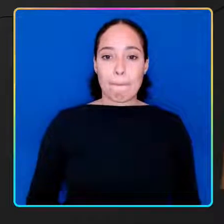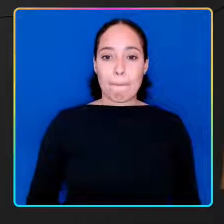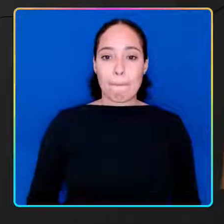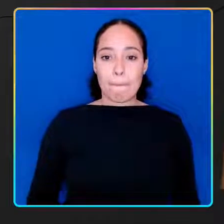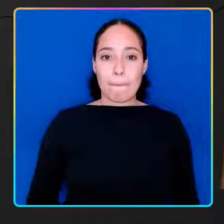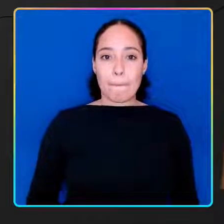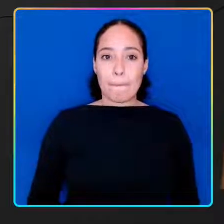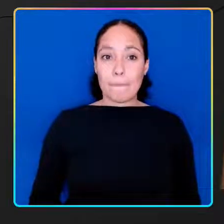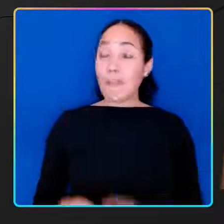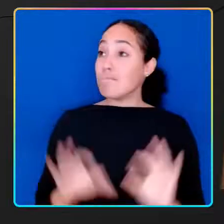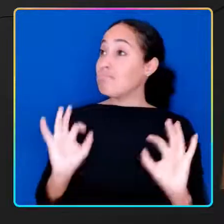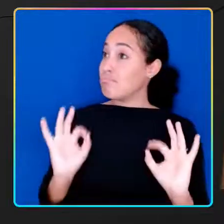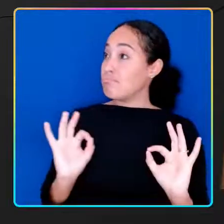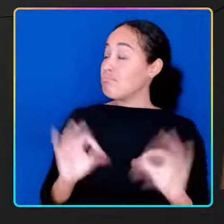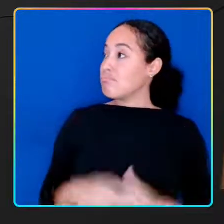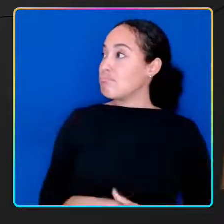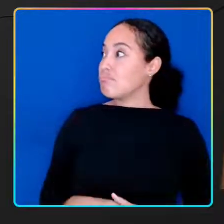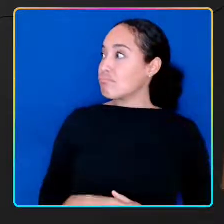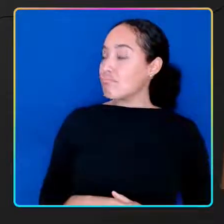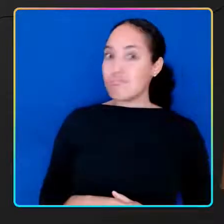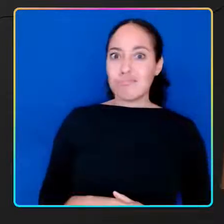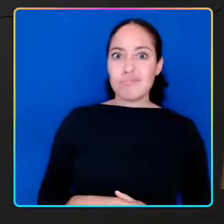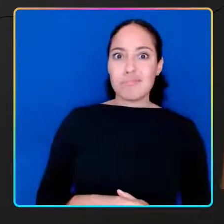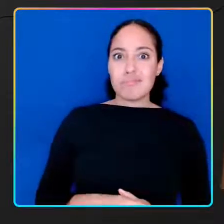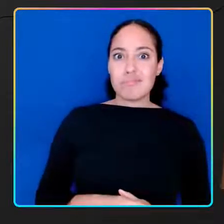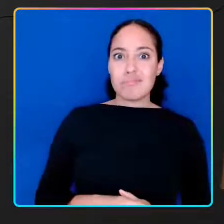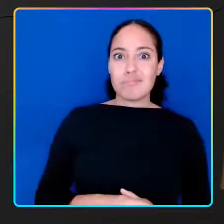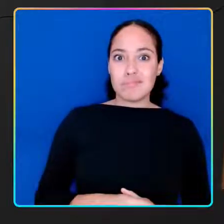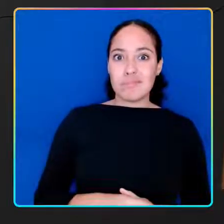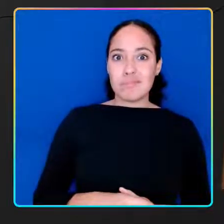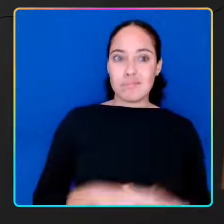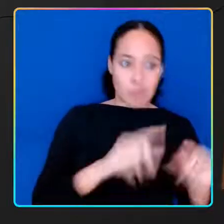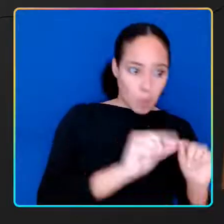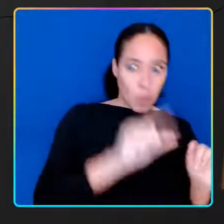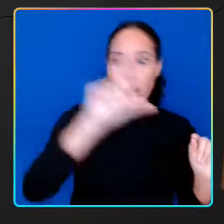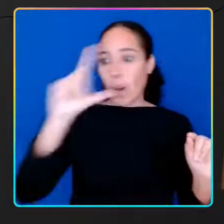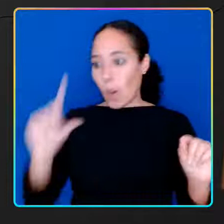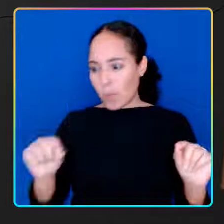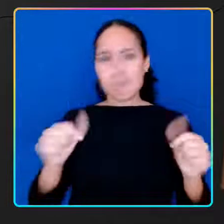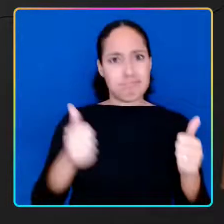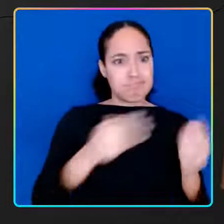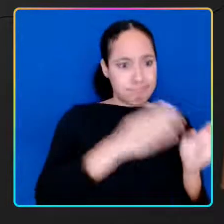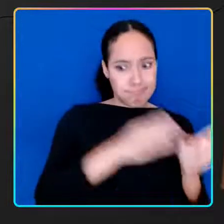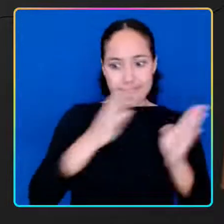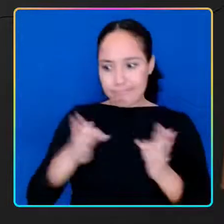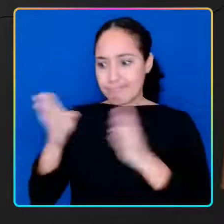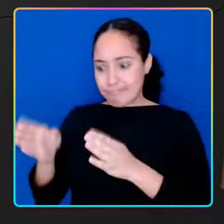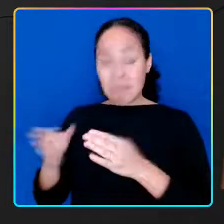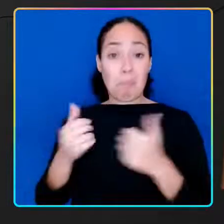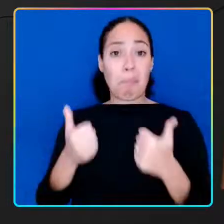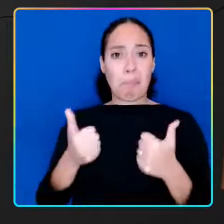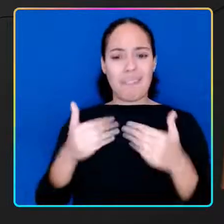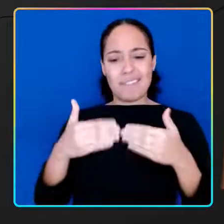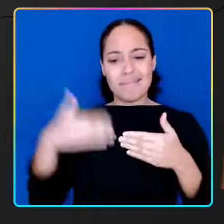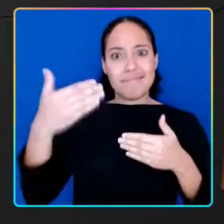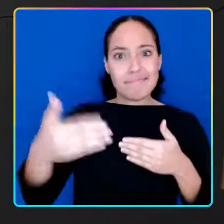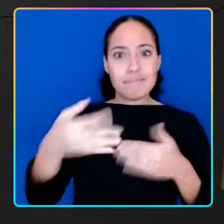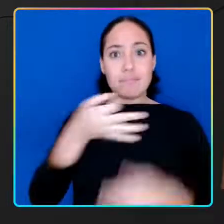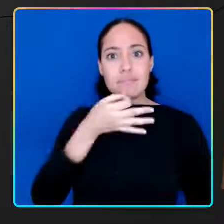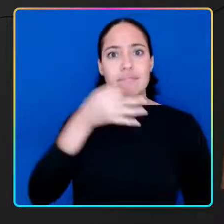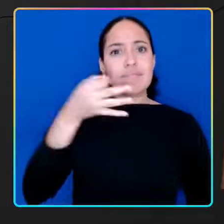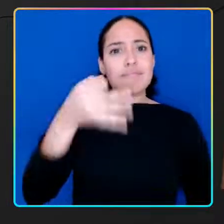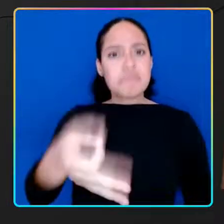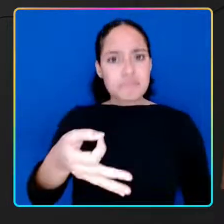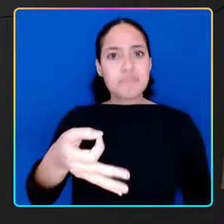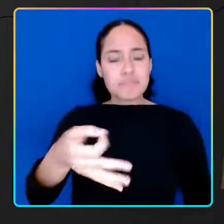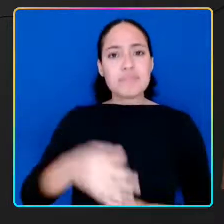Wonderful. Gosh, yeah, so a real end to end. There's lots to cover there. And actually, maybe our next question will highlight some of